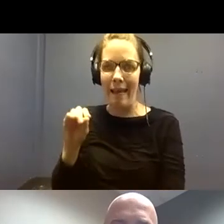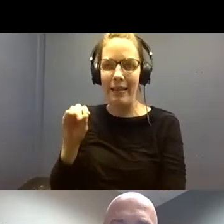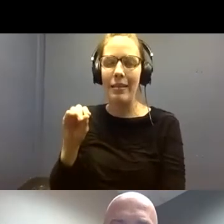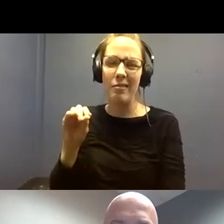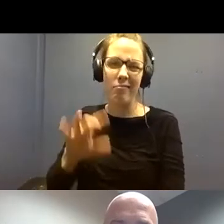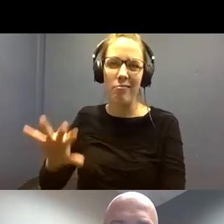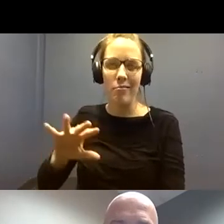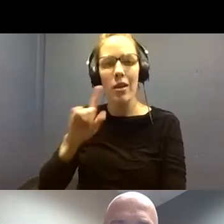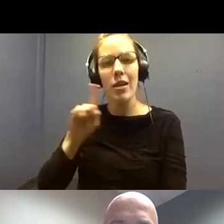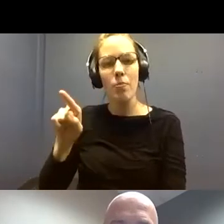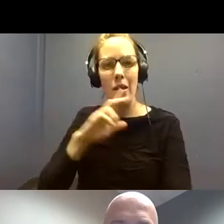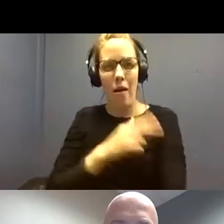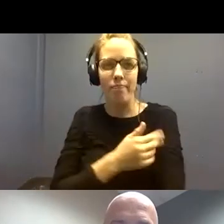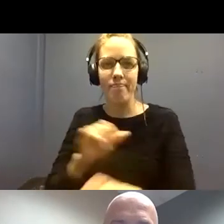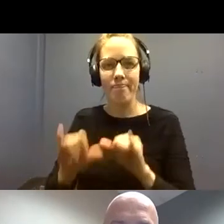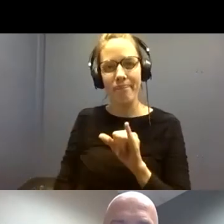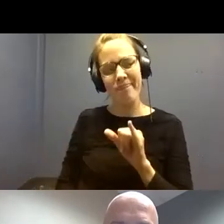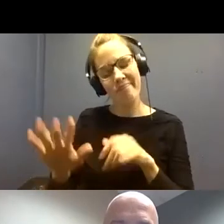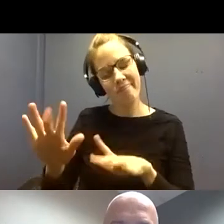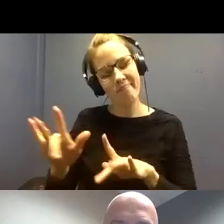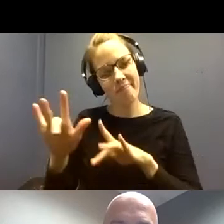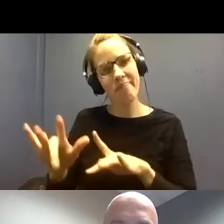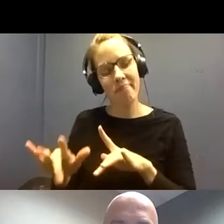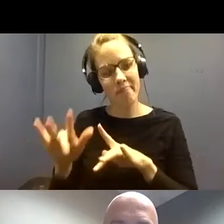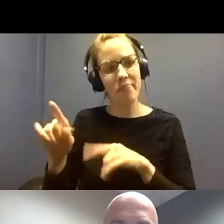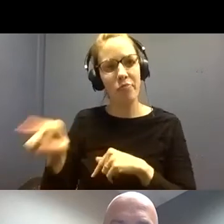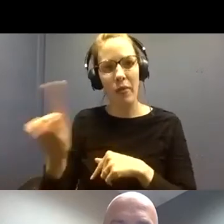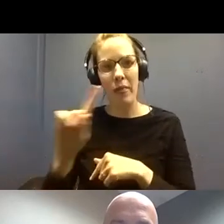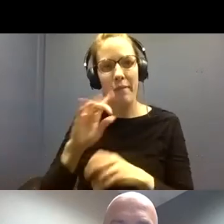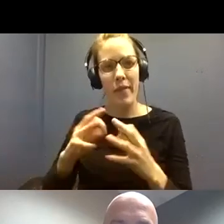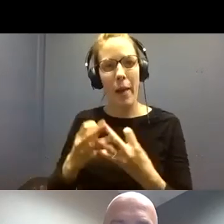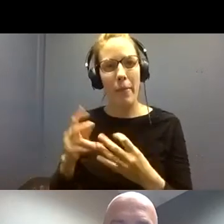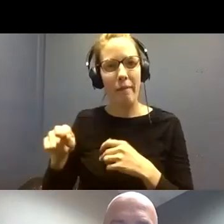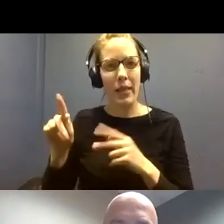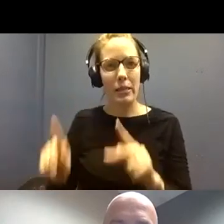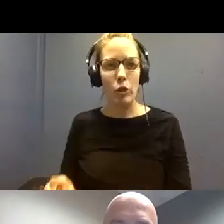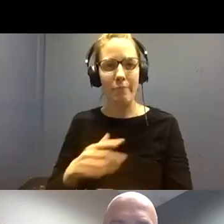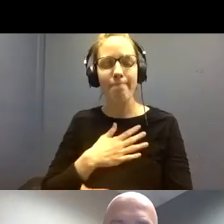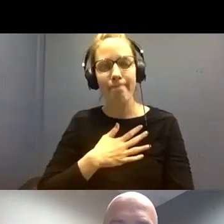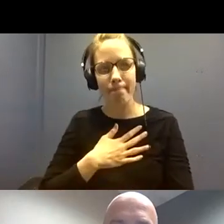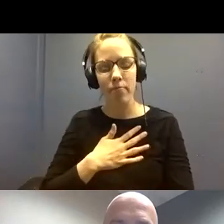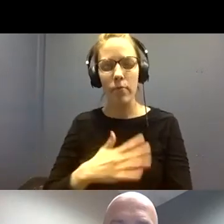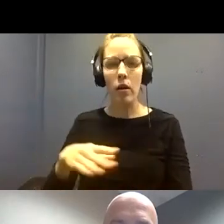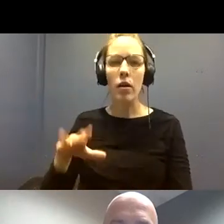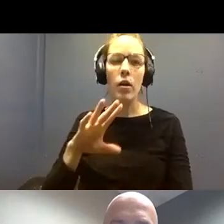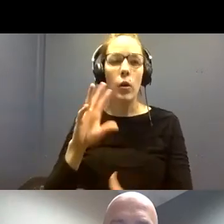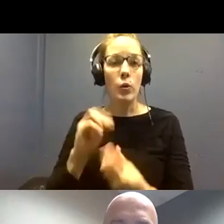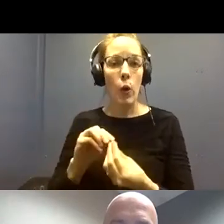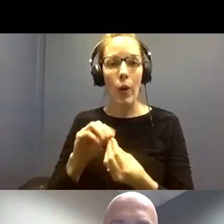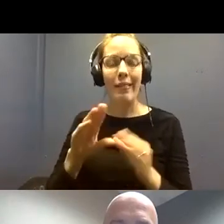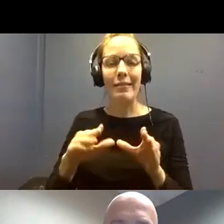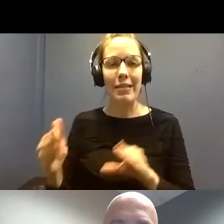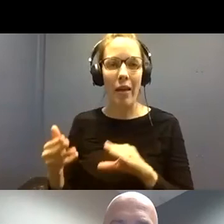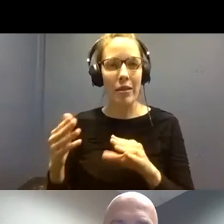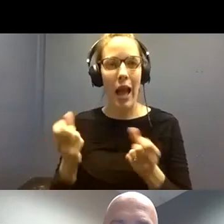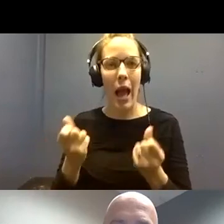hospitalized. And we offer our sincerest condolences to the family of this person. That does bring our total deaths in Rock Island